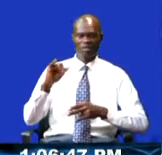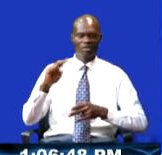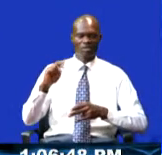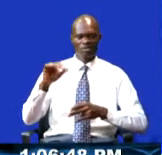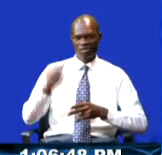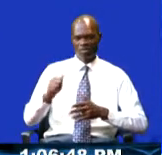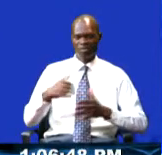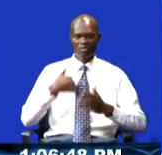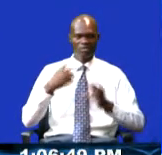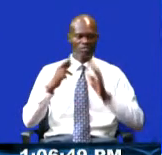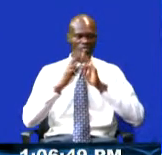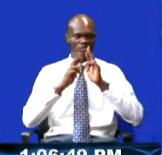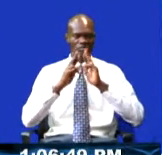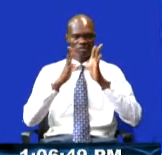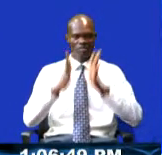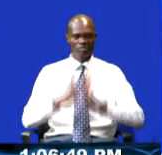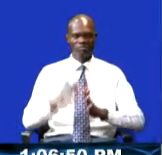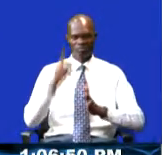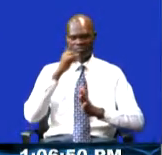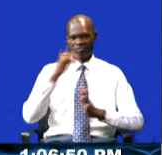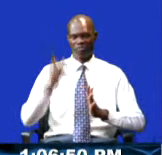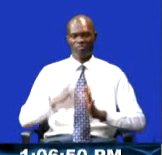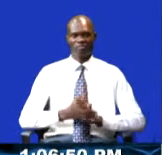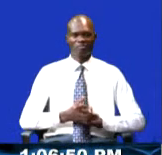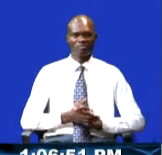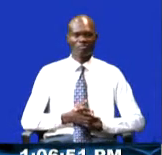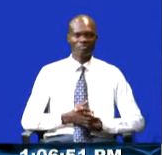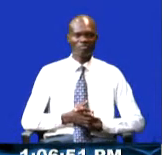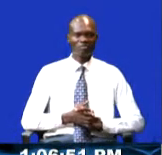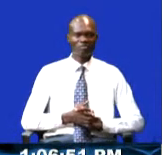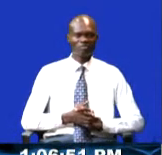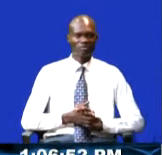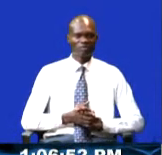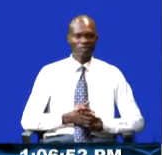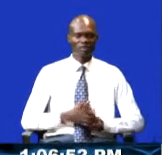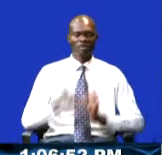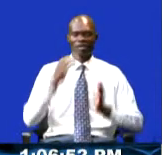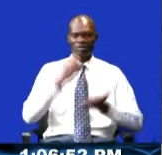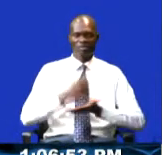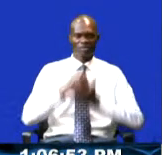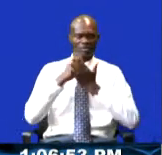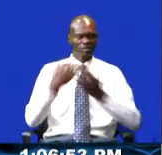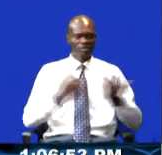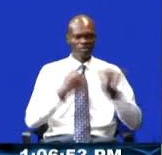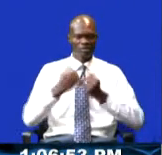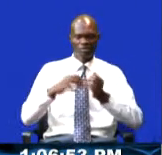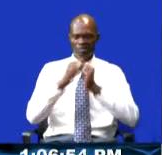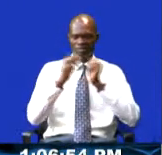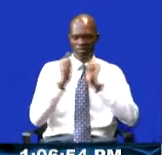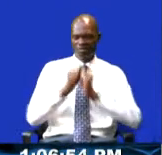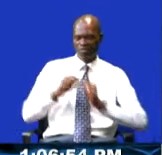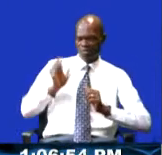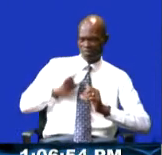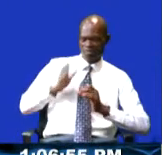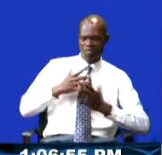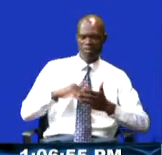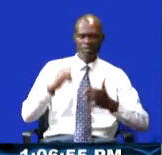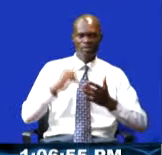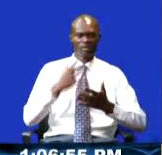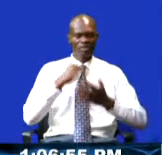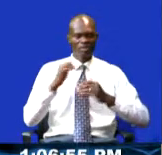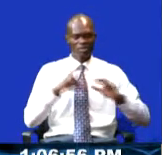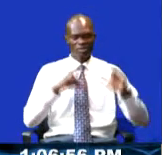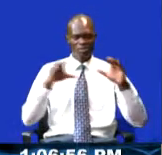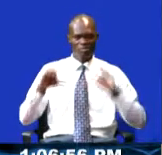jofwambo e yo maket kod ma. It's a response to assist children and women and the vulnerable in society.